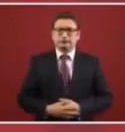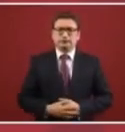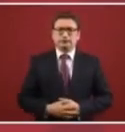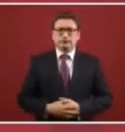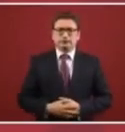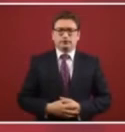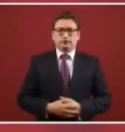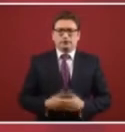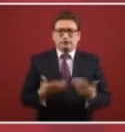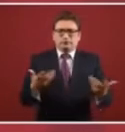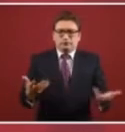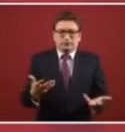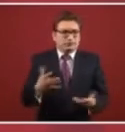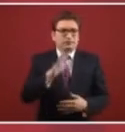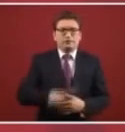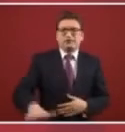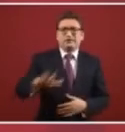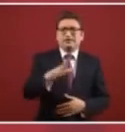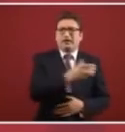Que no se despobló el campo.